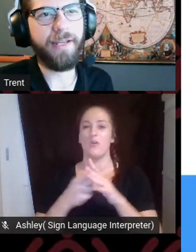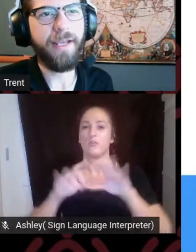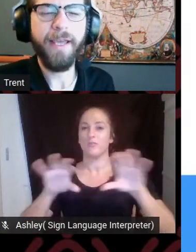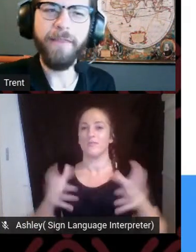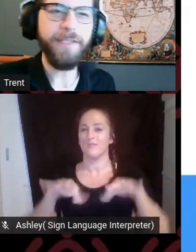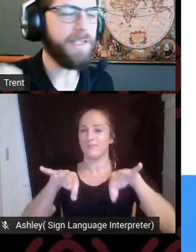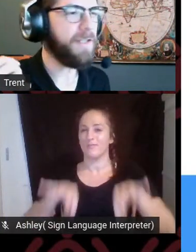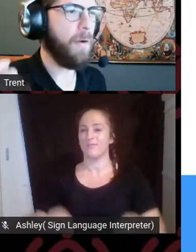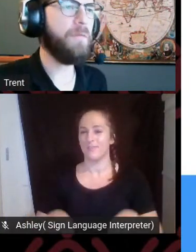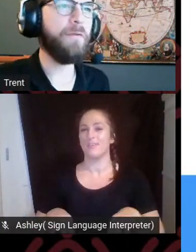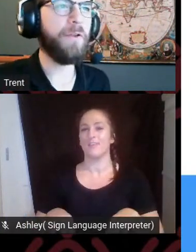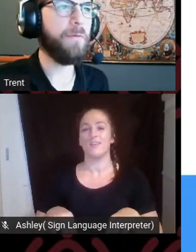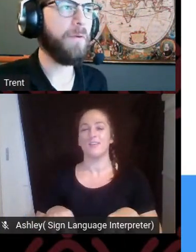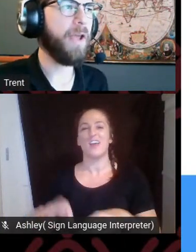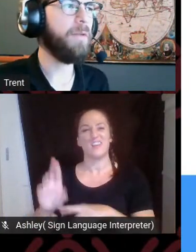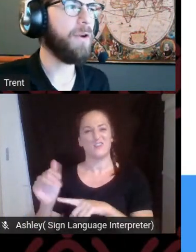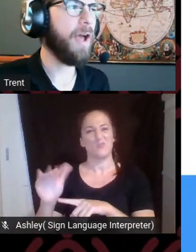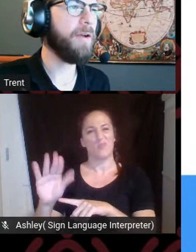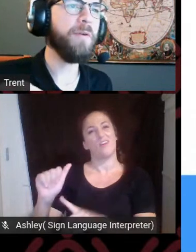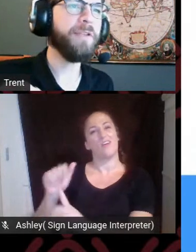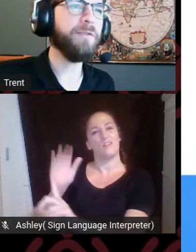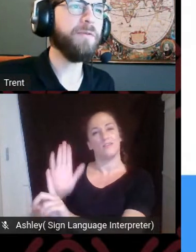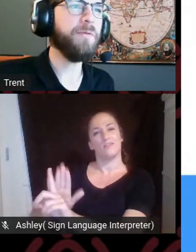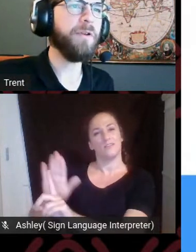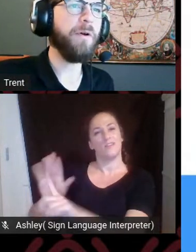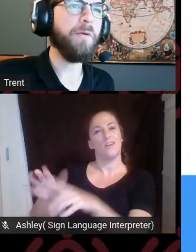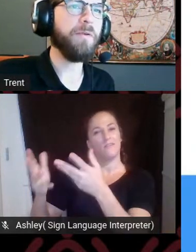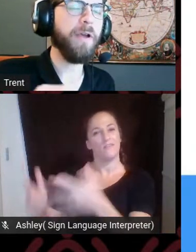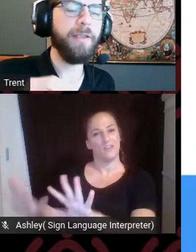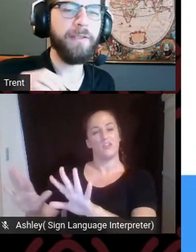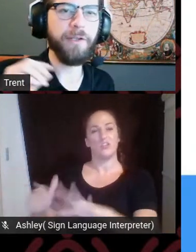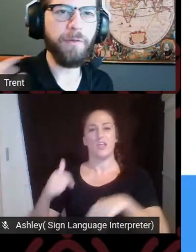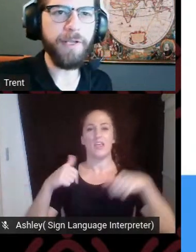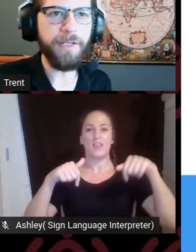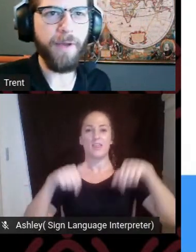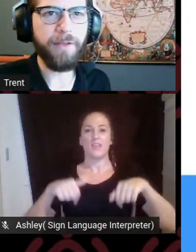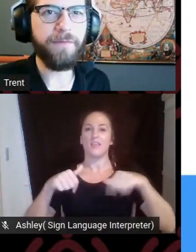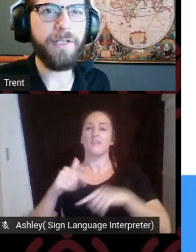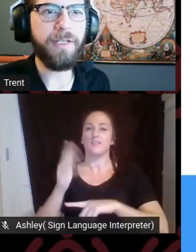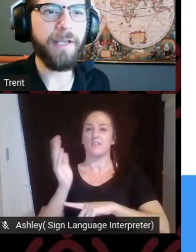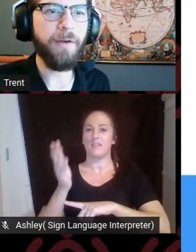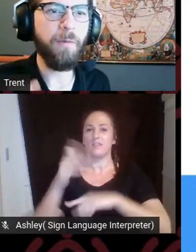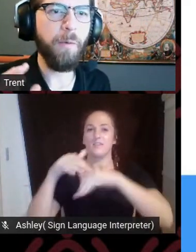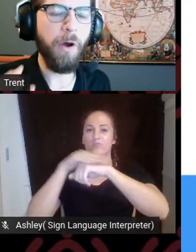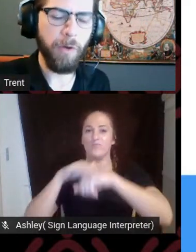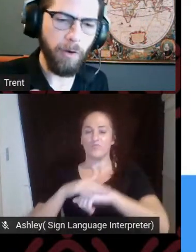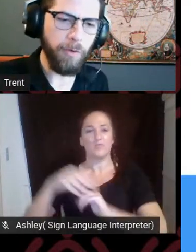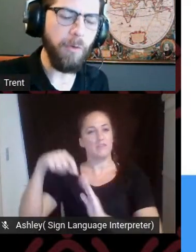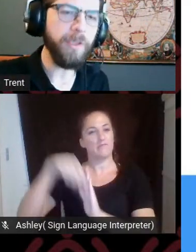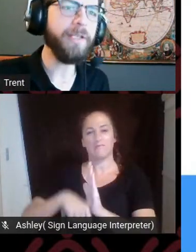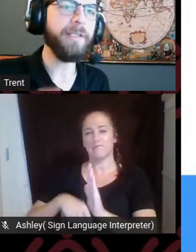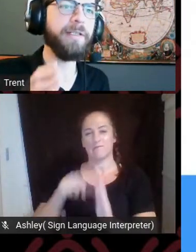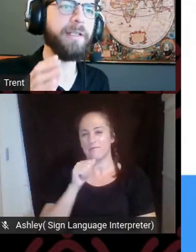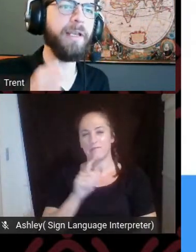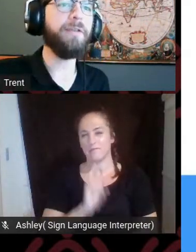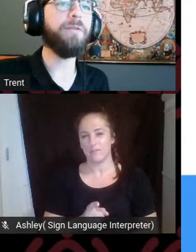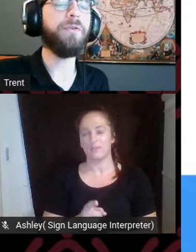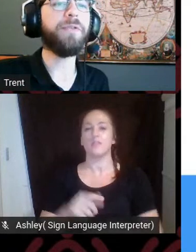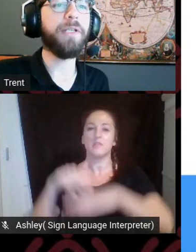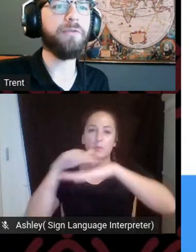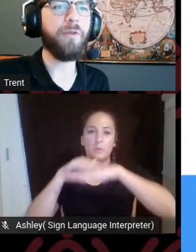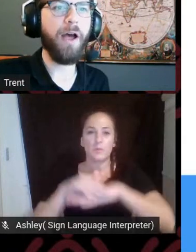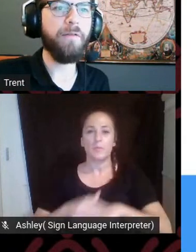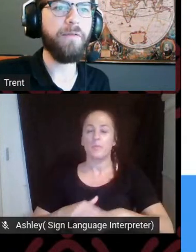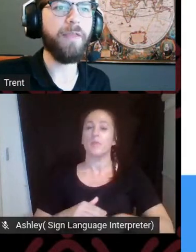Rebecca said, this is an overview, right? We're not going to go into crazy amounts of detail. What our goal is to get